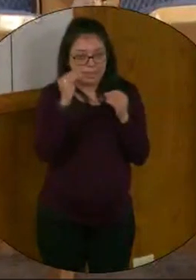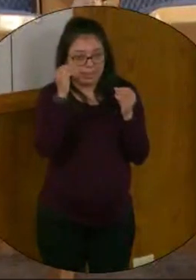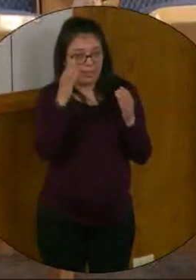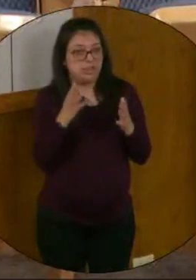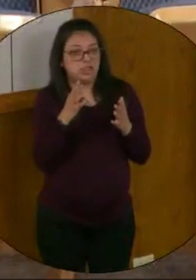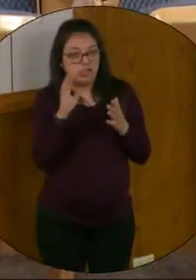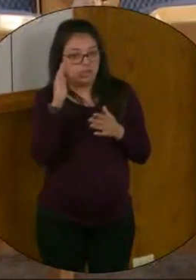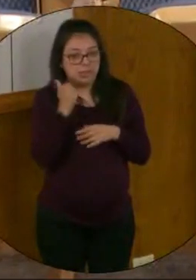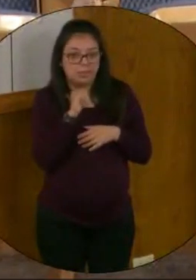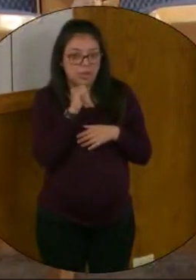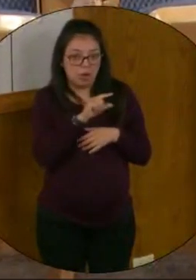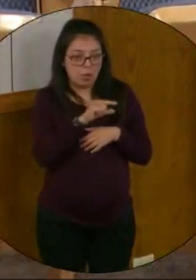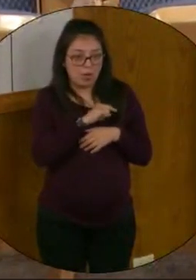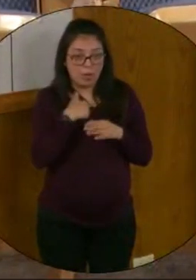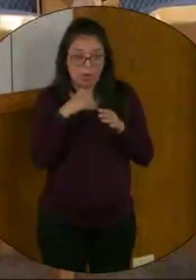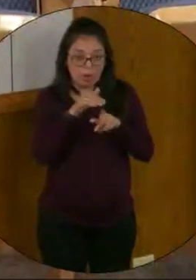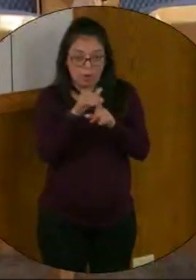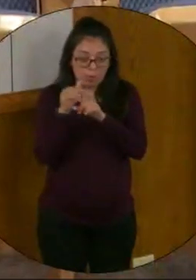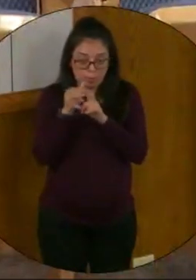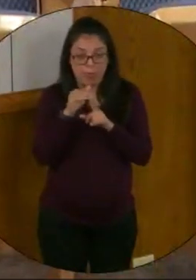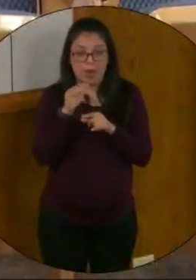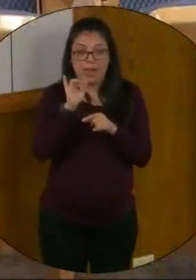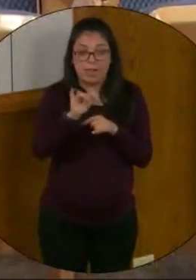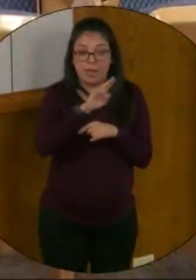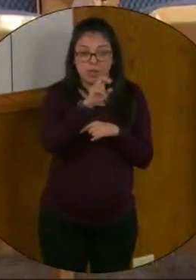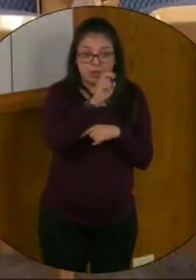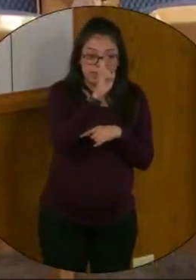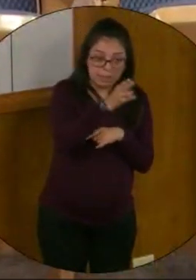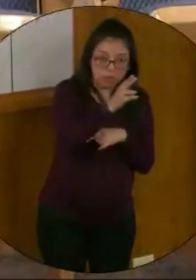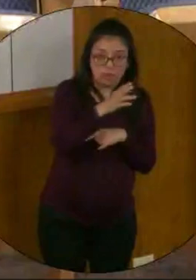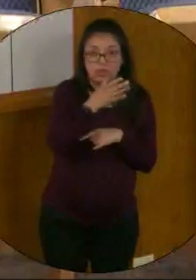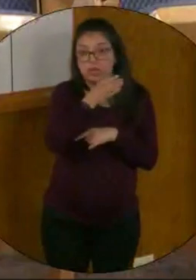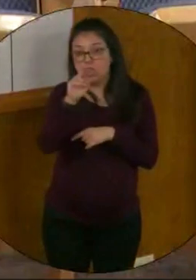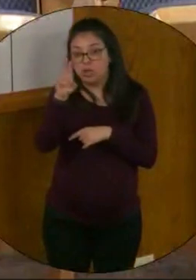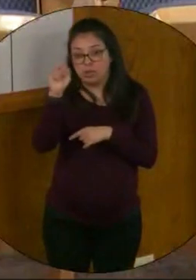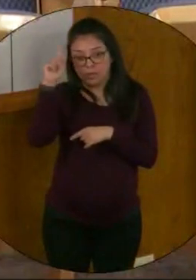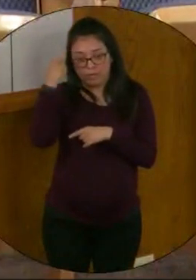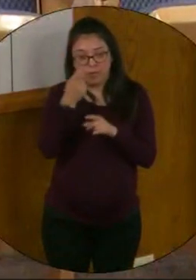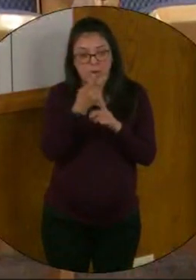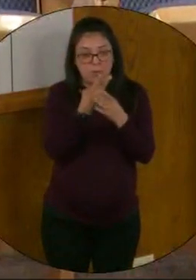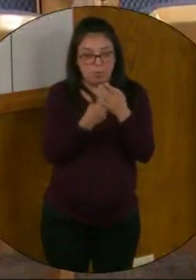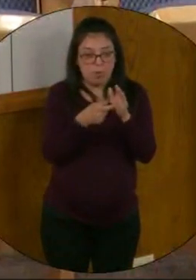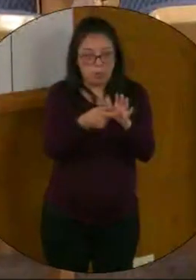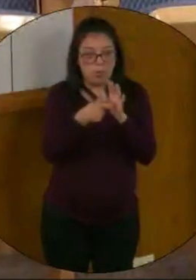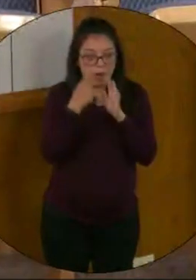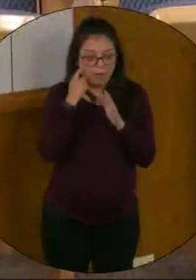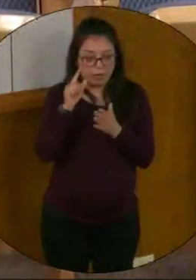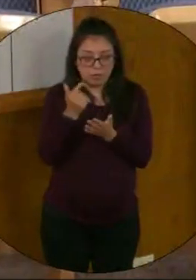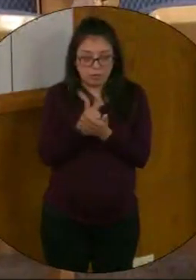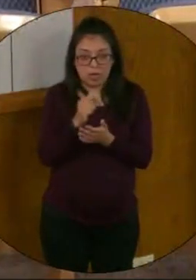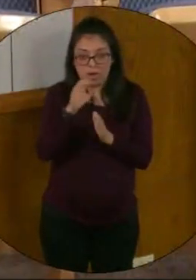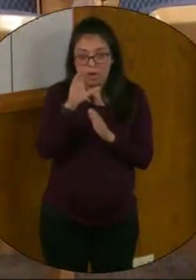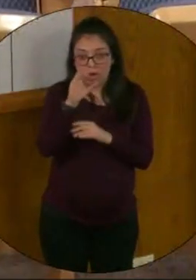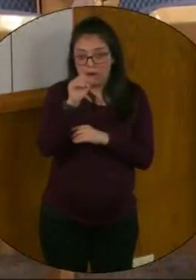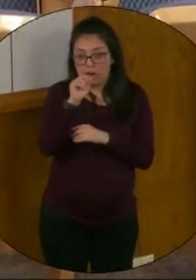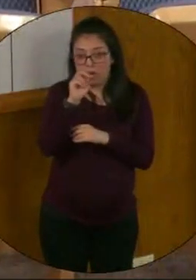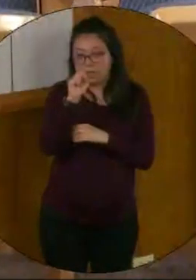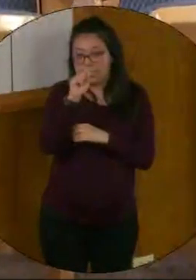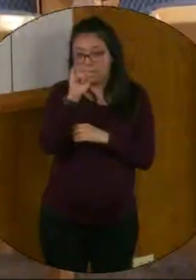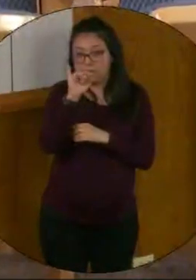I want to remind the board and the community that U.S. history and U.S. government are both graduation requirements. Constitution Day is September